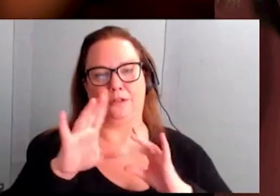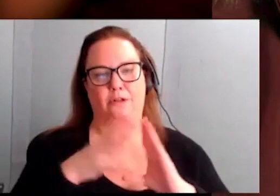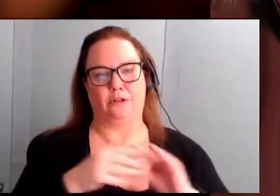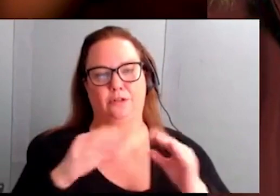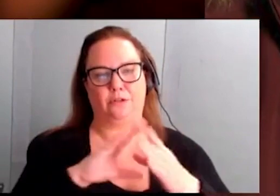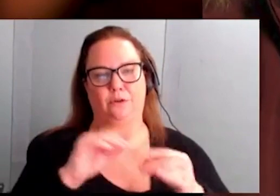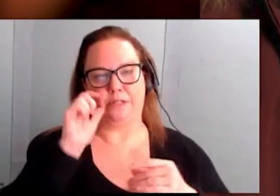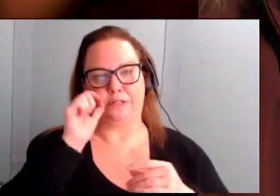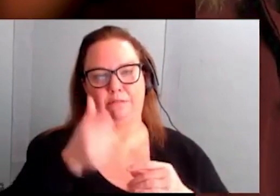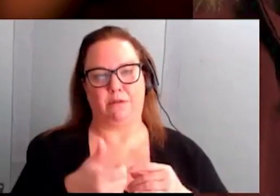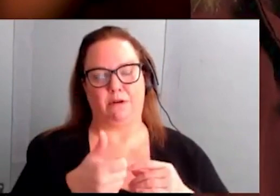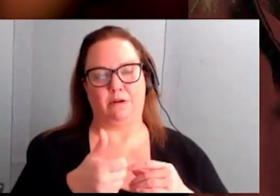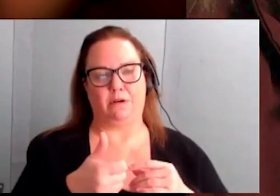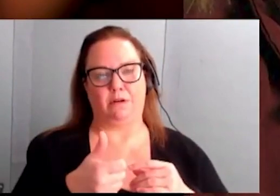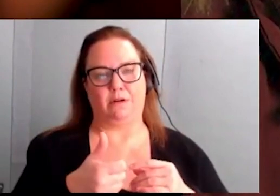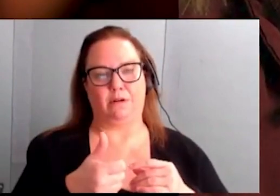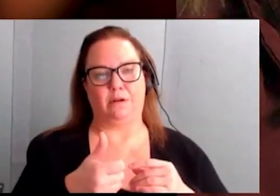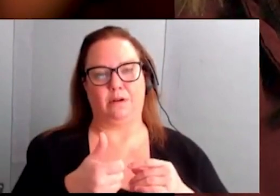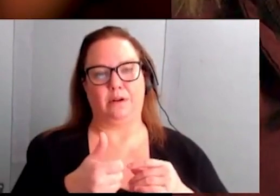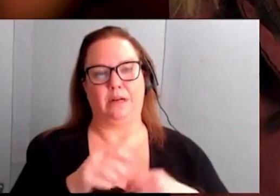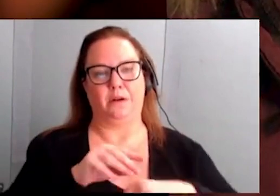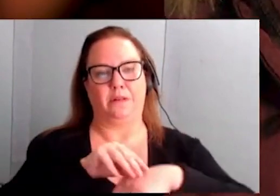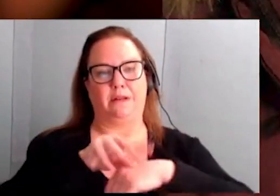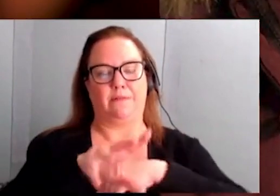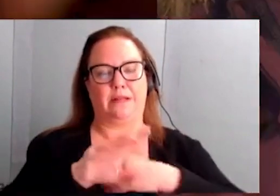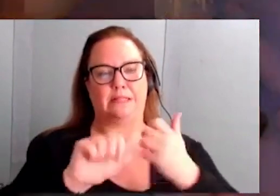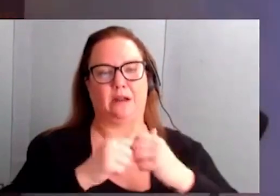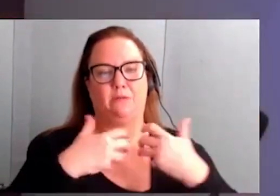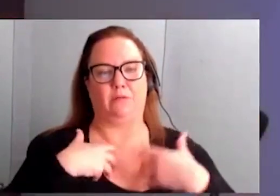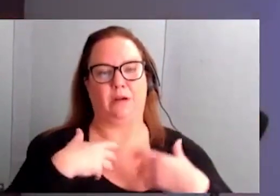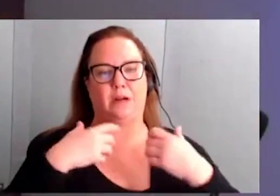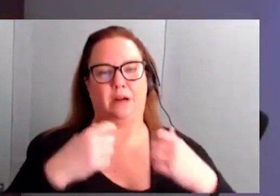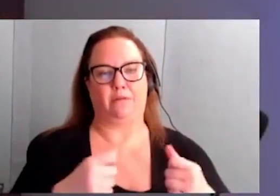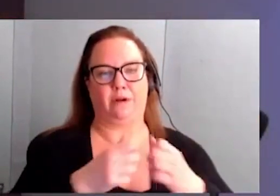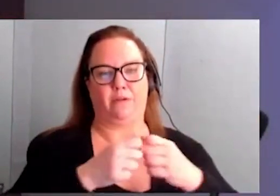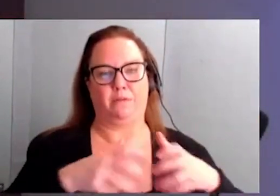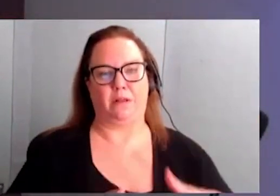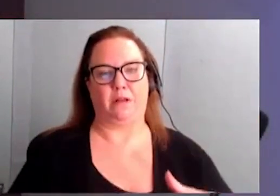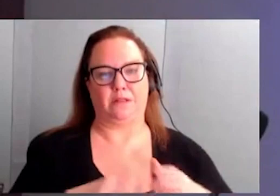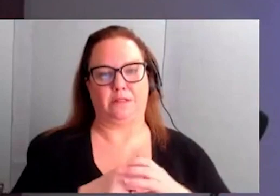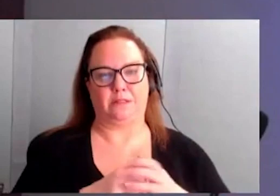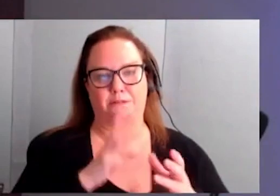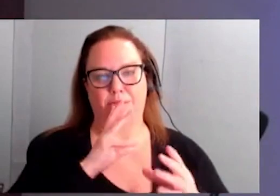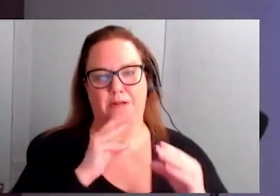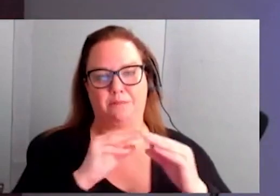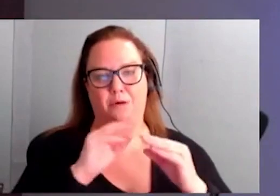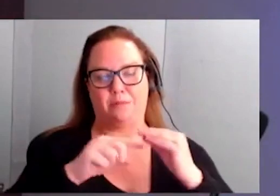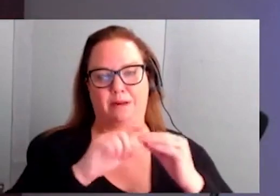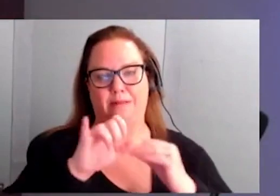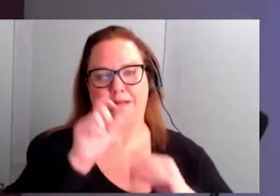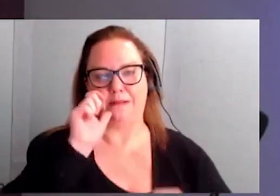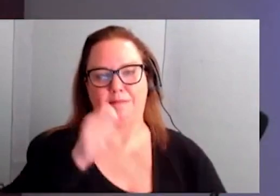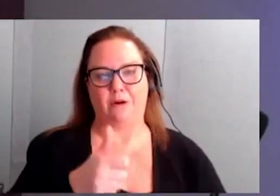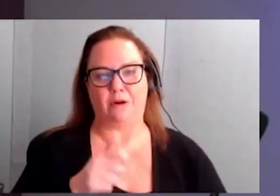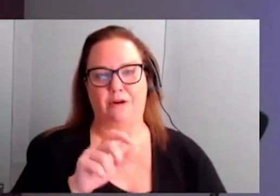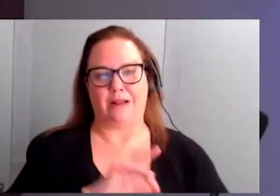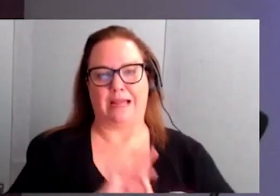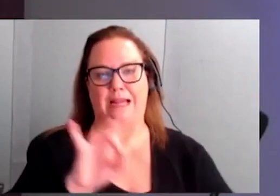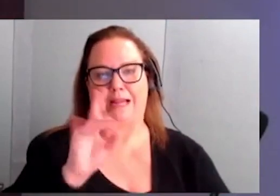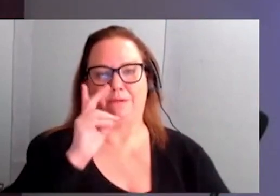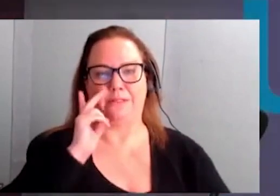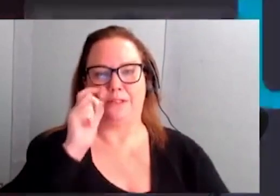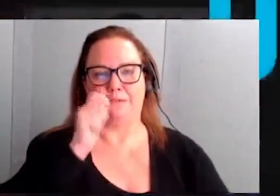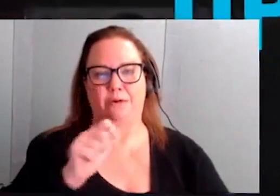tomorrow, plus an expert with advice on how to begin recovering from a loss like that. We'll talk more about that coming up tomorrow at 8. We'll see you then. Have a great